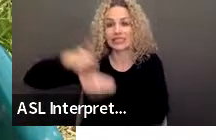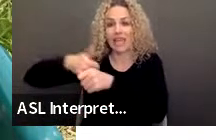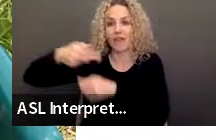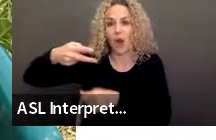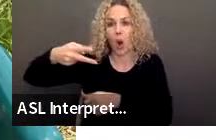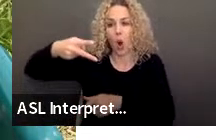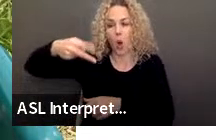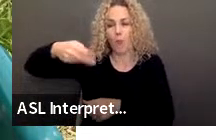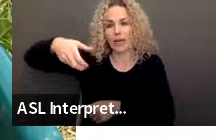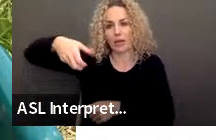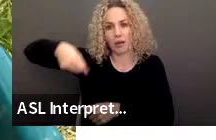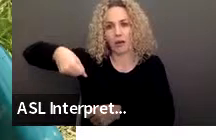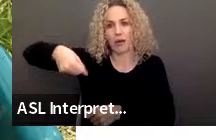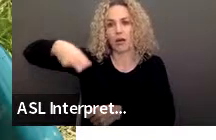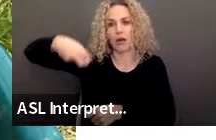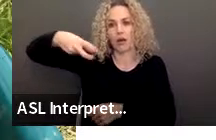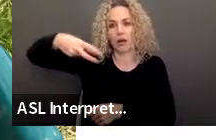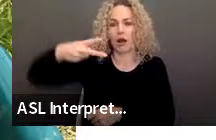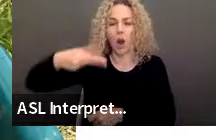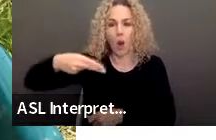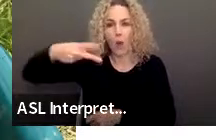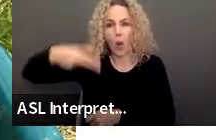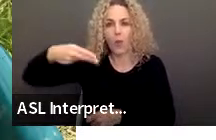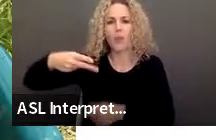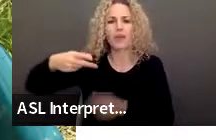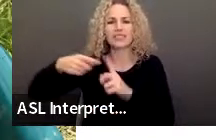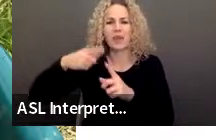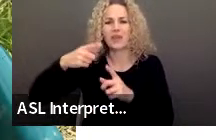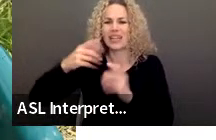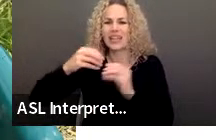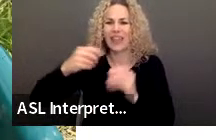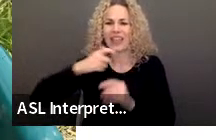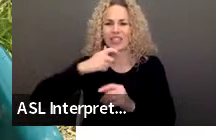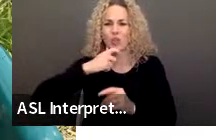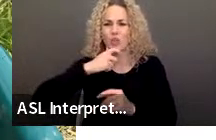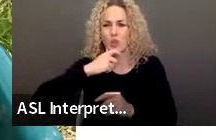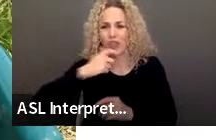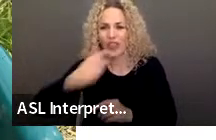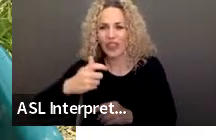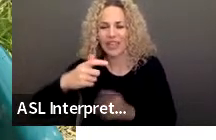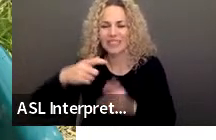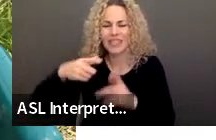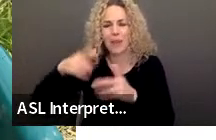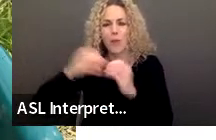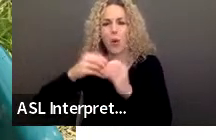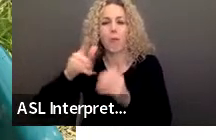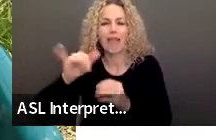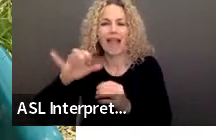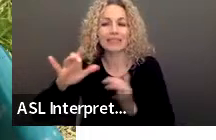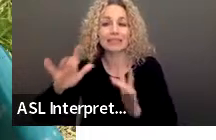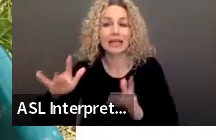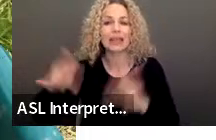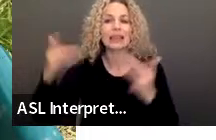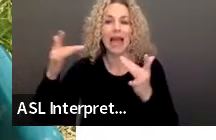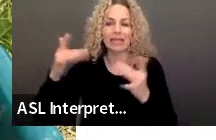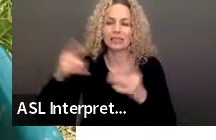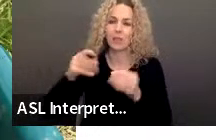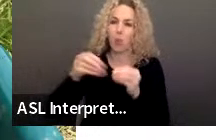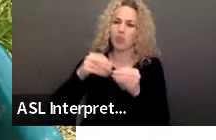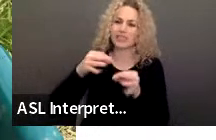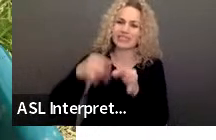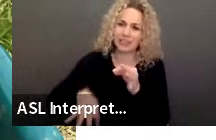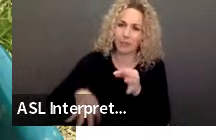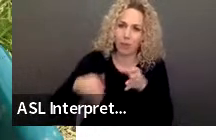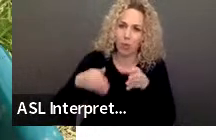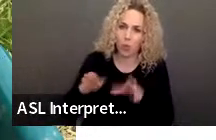to deadhead anything that doesn't have a super thick stem. So these are just some simple off-the-shelf kinds